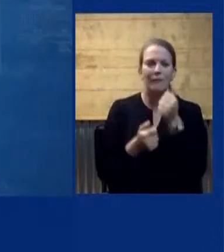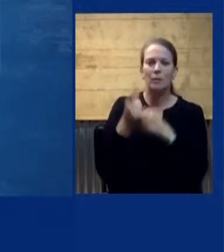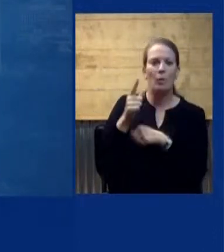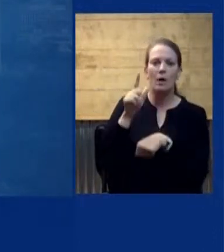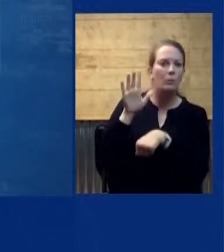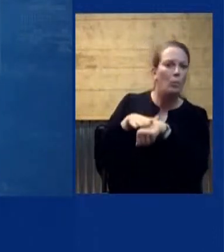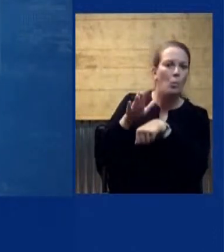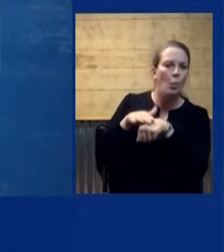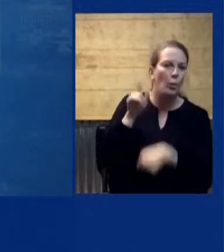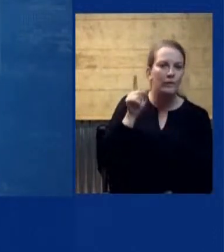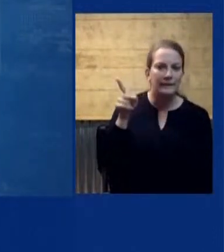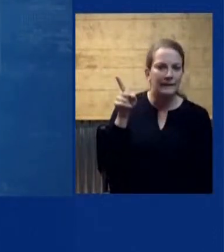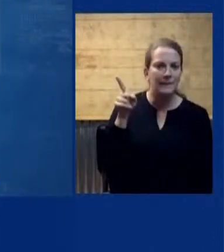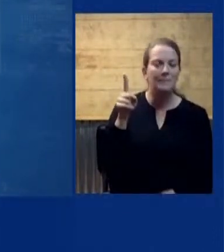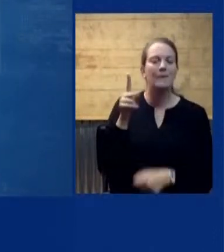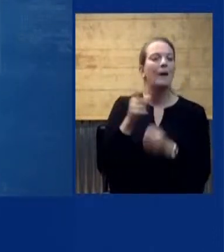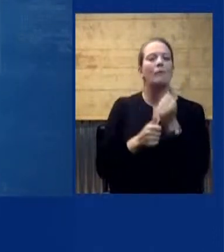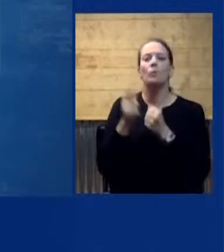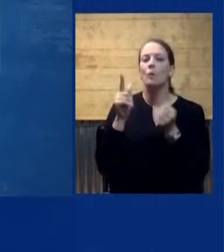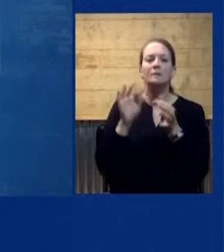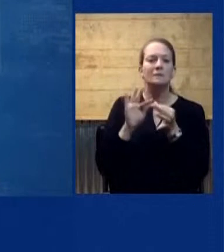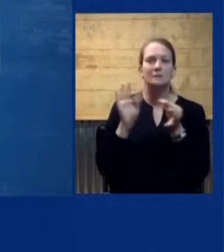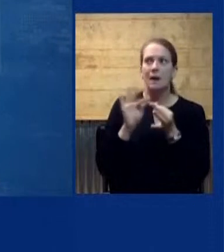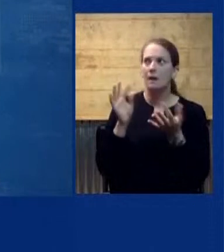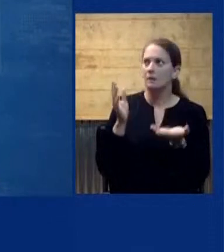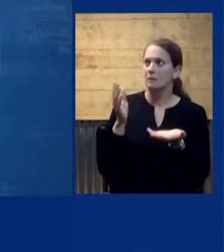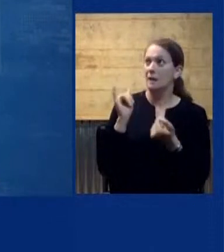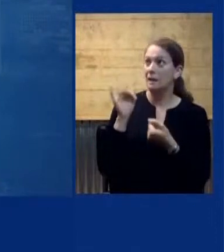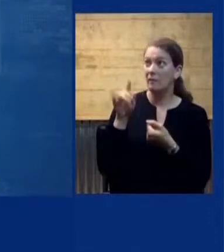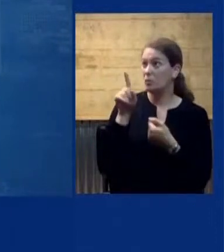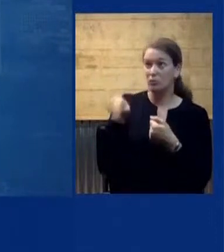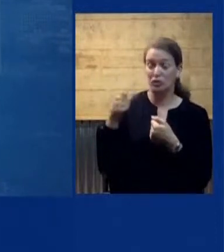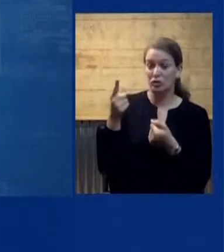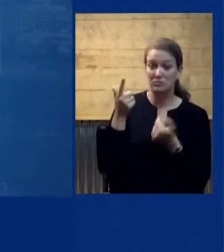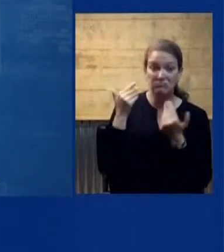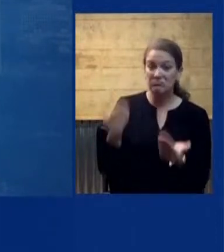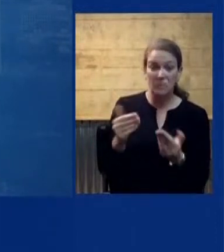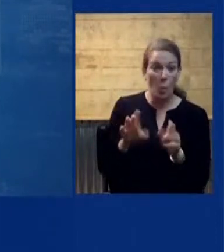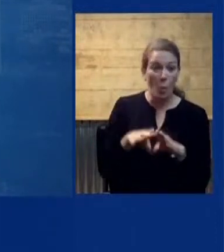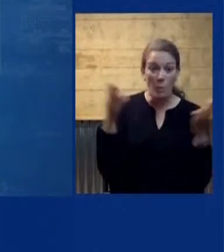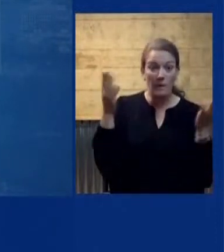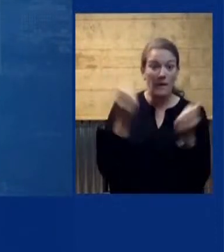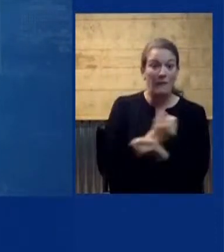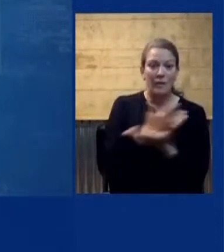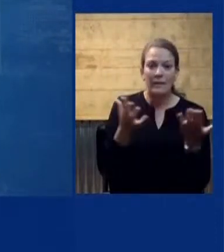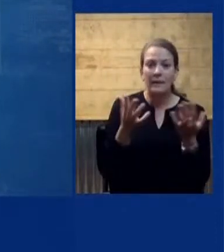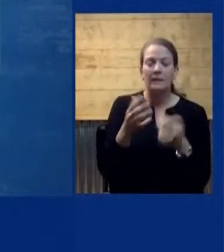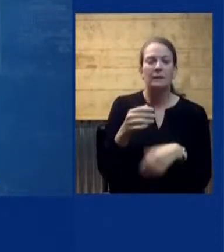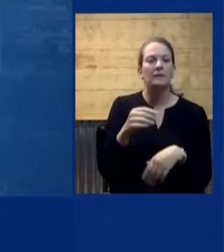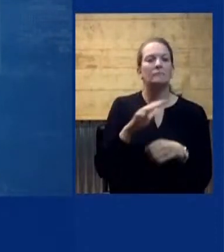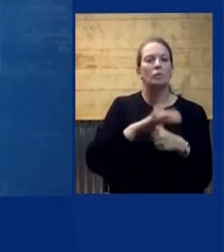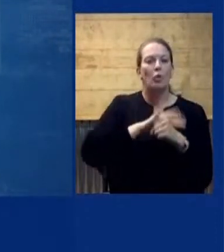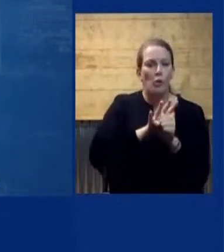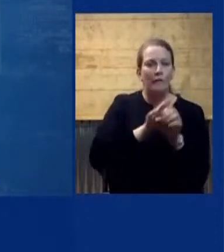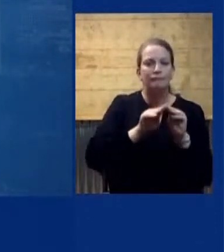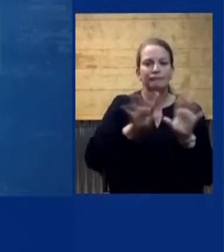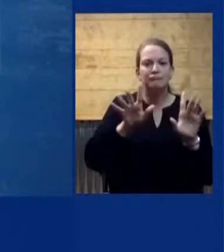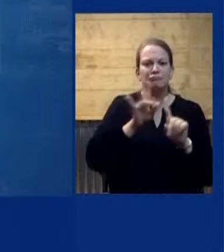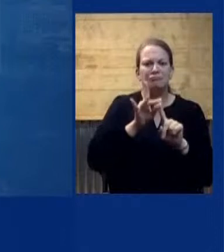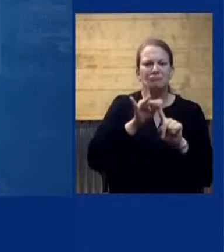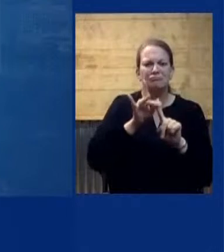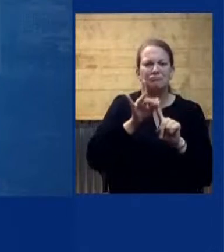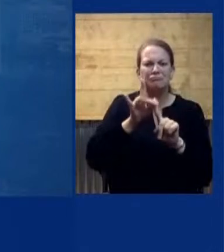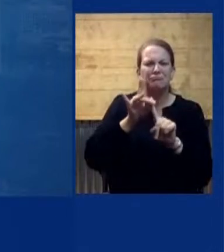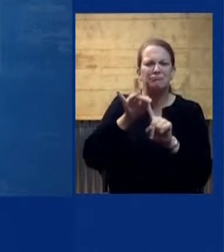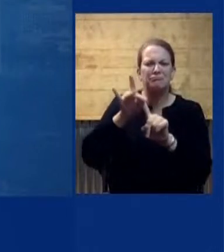him. Everyone said, if you just reopen, you're going to drive that infection rate up, and then it's actually going to